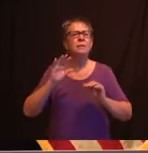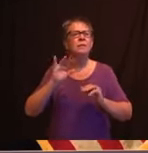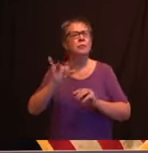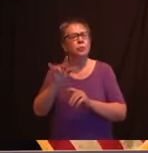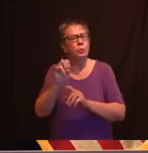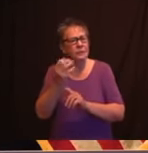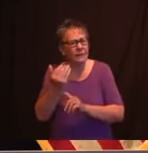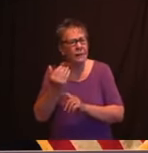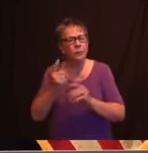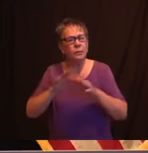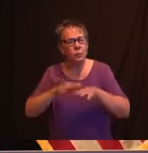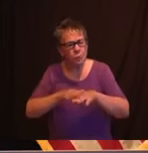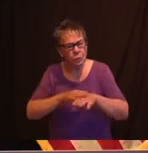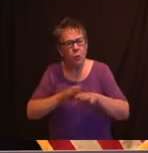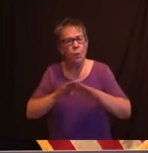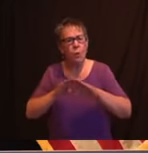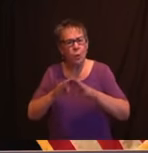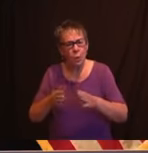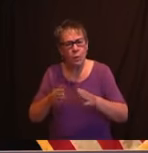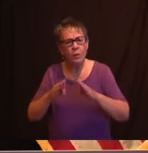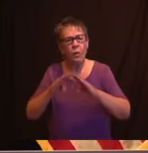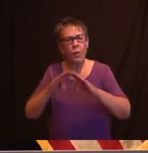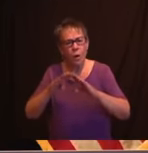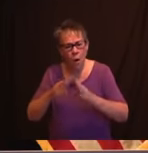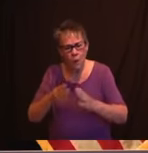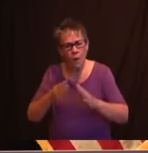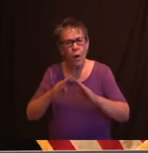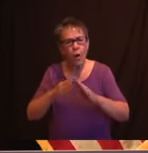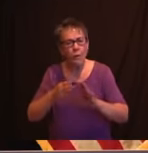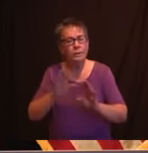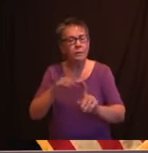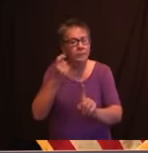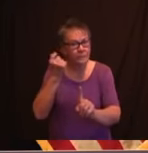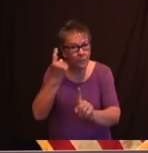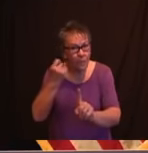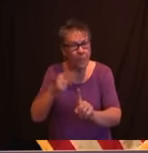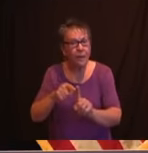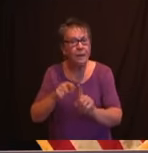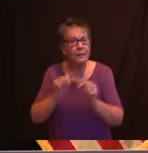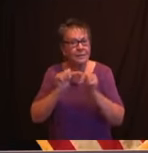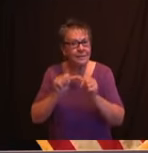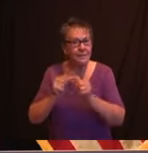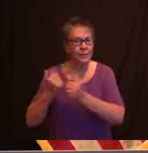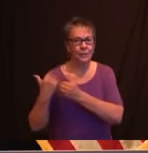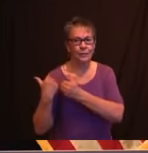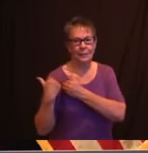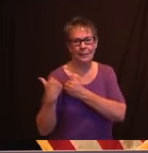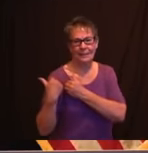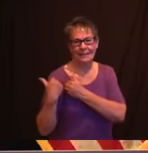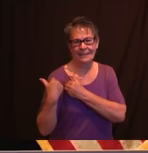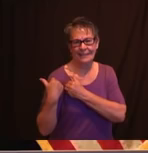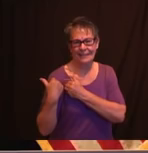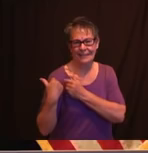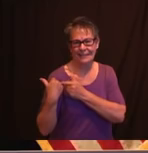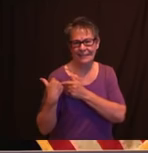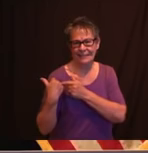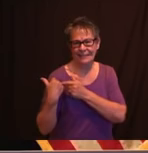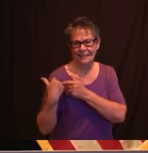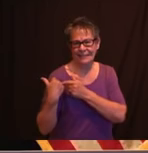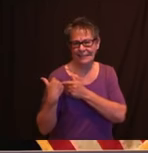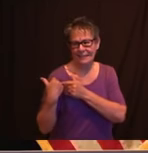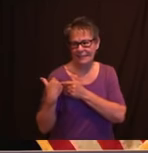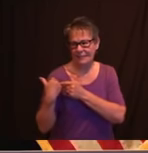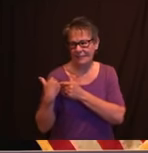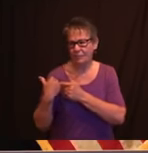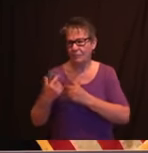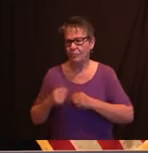been. I thought yesterday we would be here at an earlier time. Mahin, I'm looking at you now. I assume tomorrow we're going to be here at 1 o'clock.